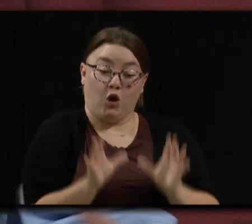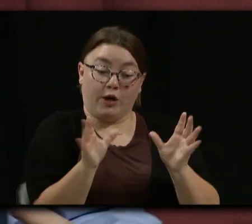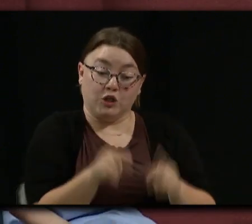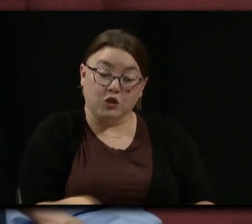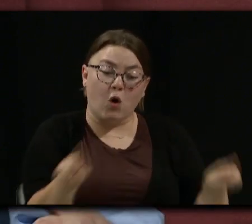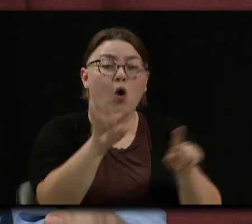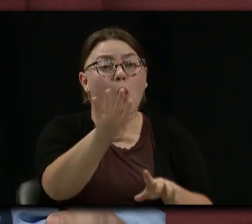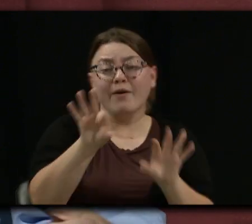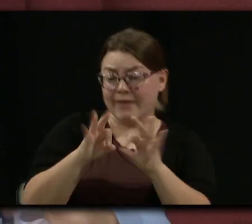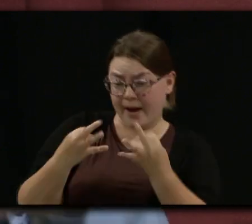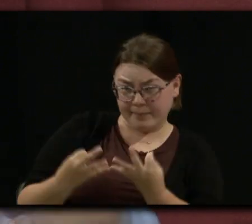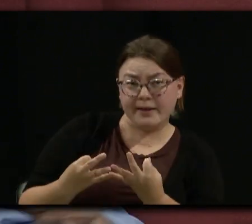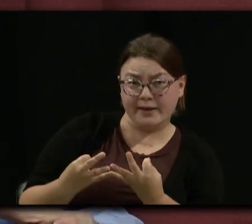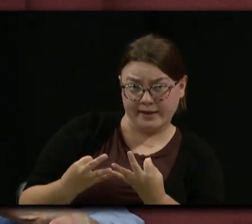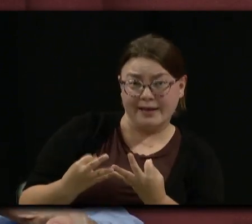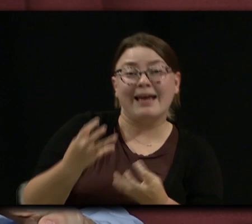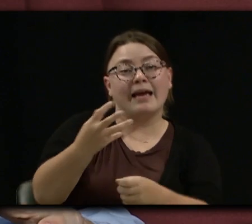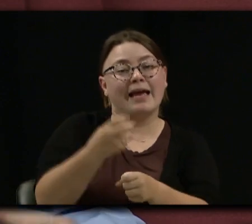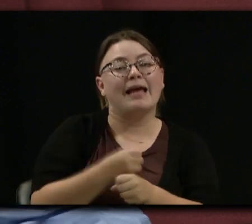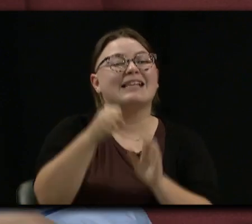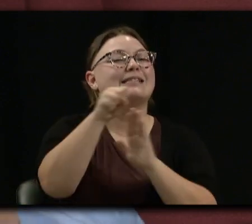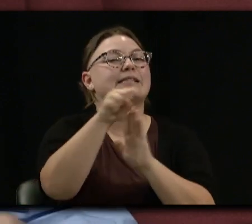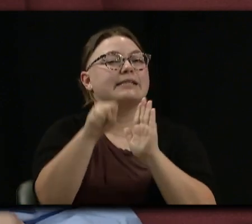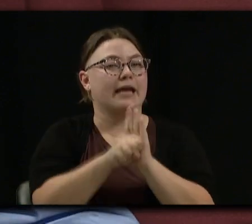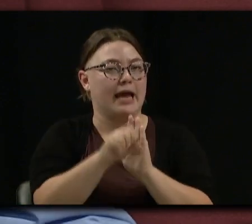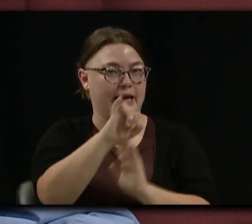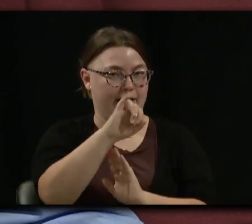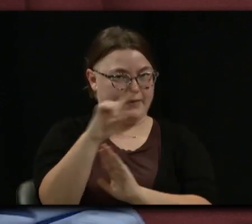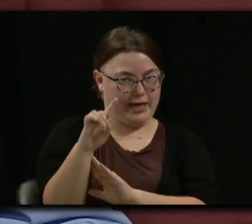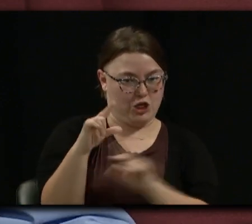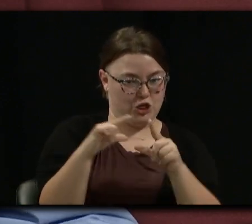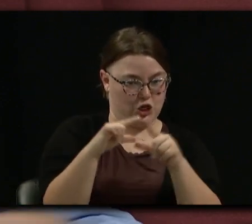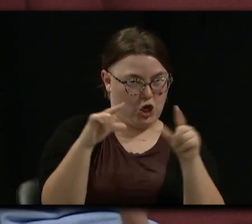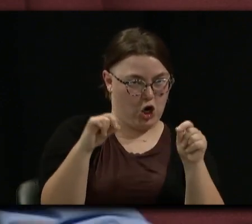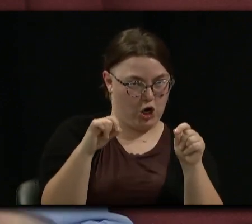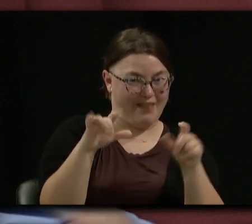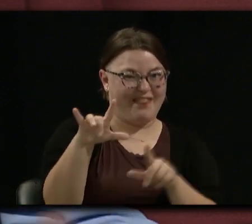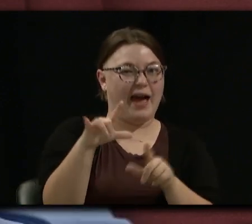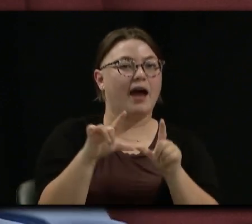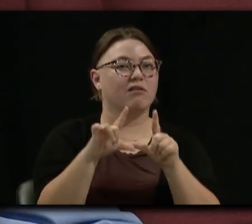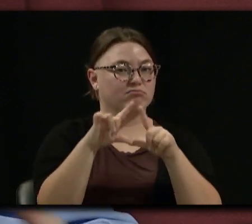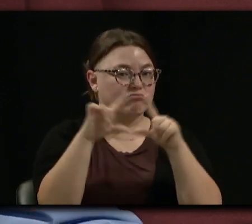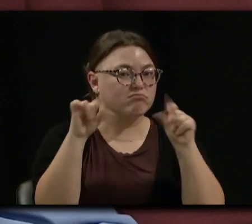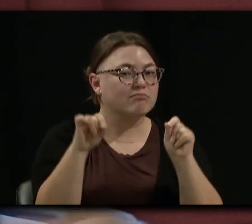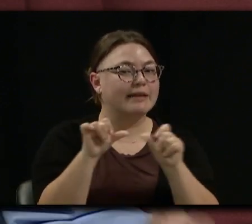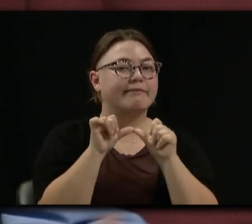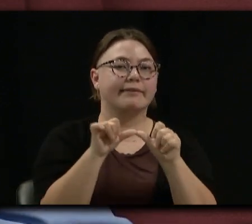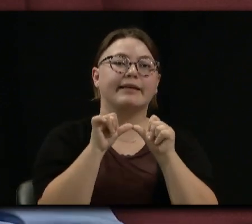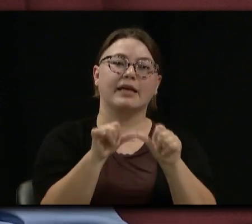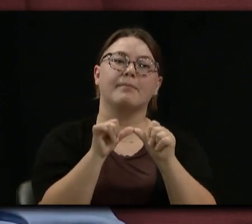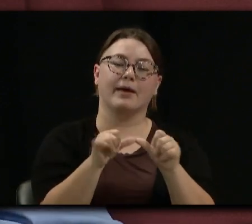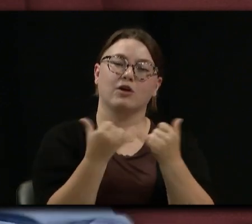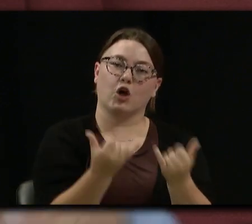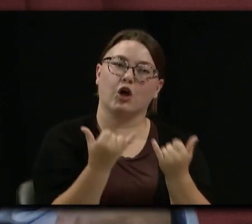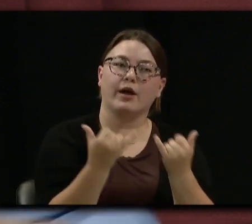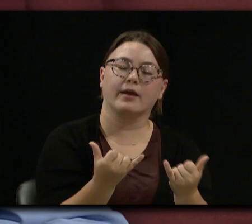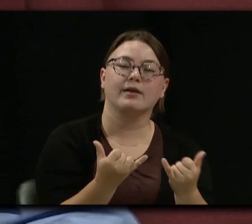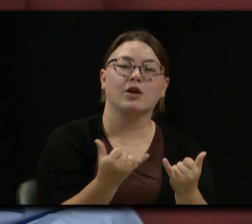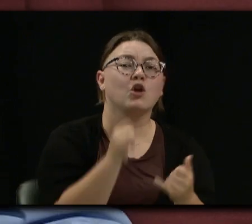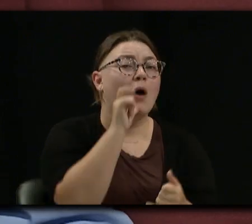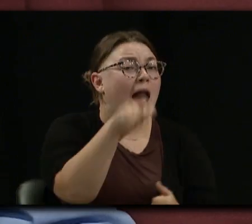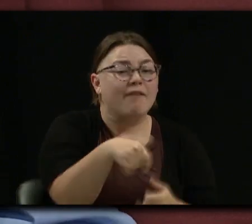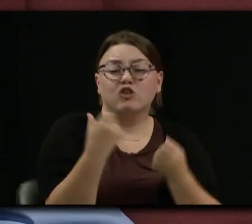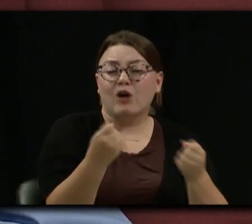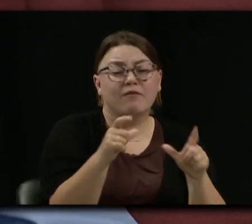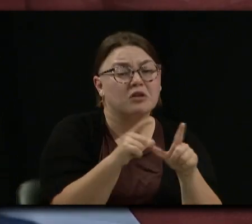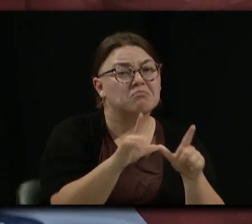to get a state ID and just keep that current. They don't need to have a driver's license if you choose not to. Just go and